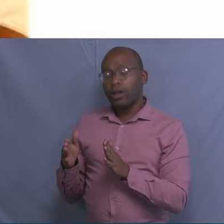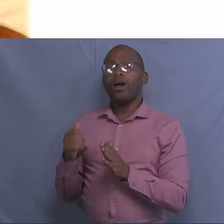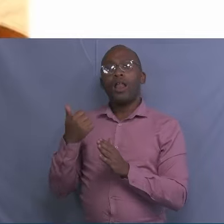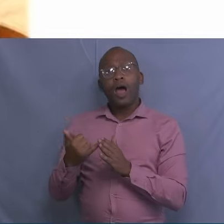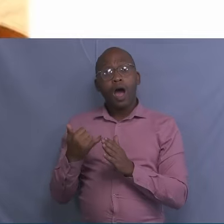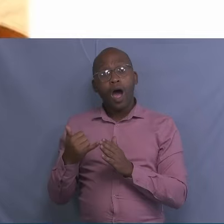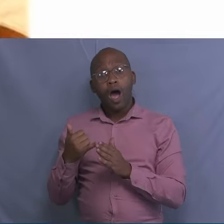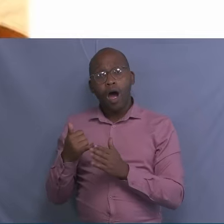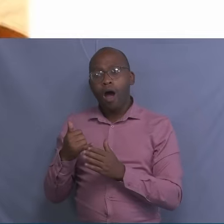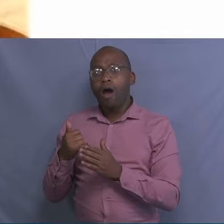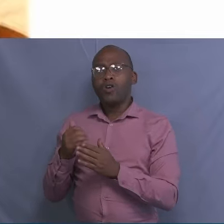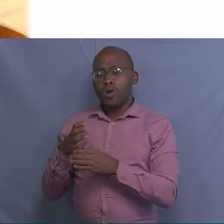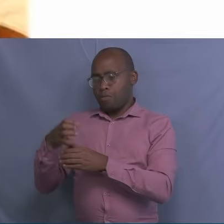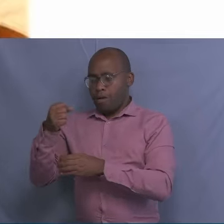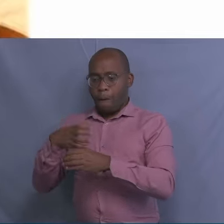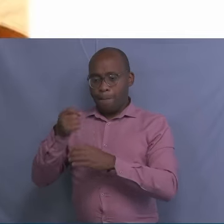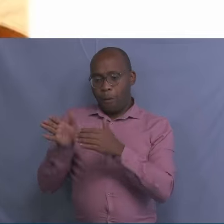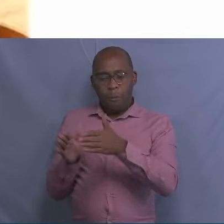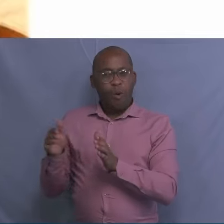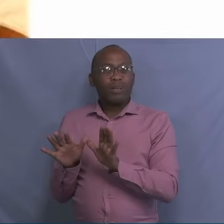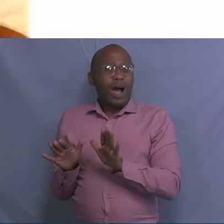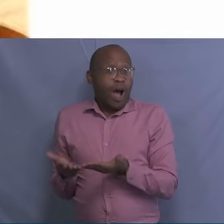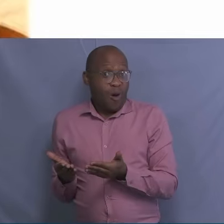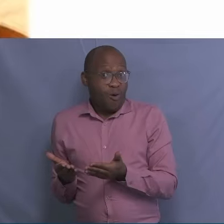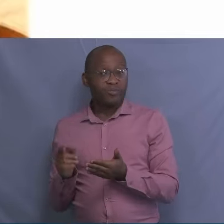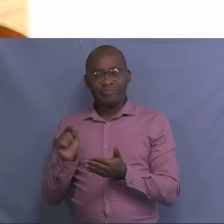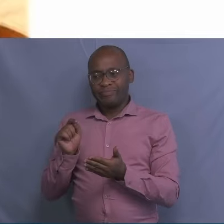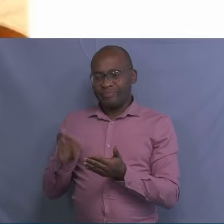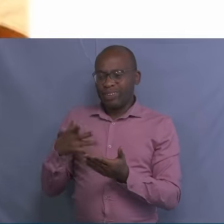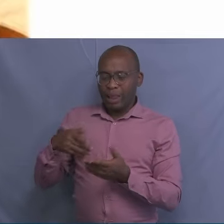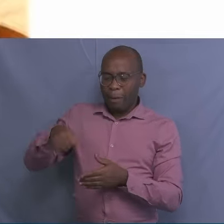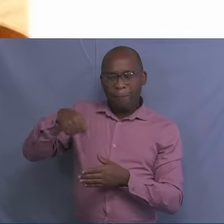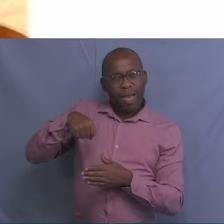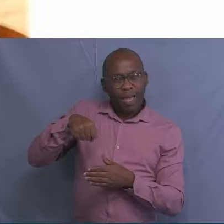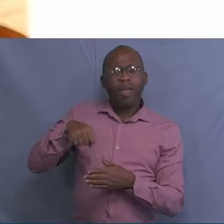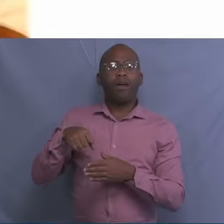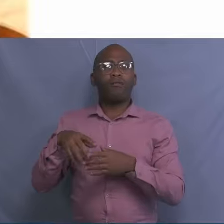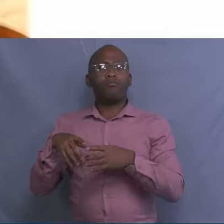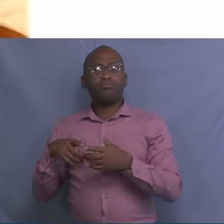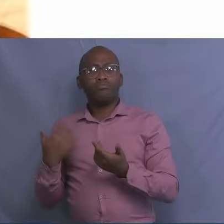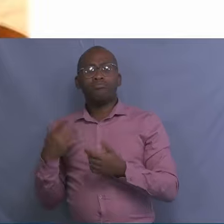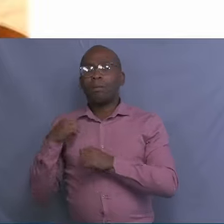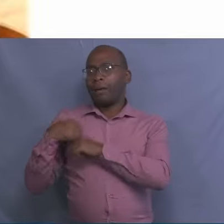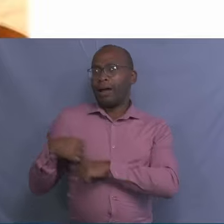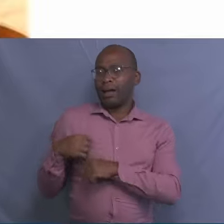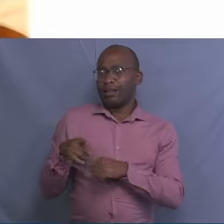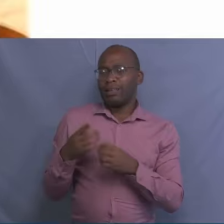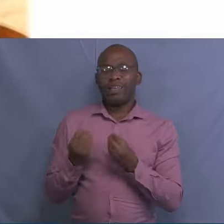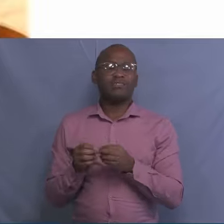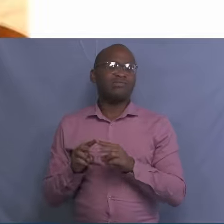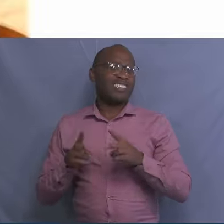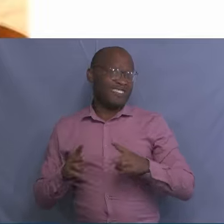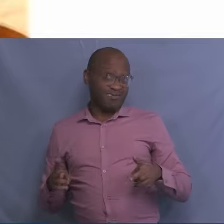wrapping material that protects the material. So this can come in the form of, as